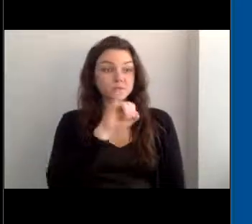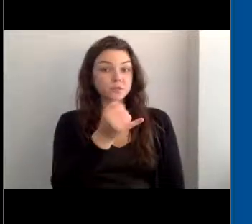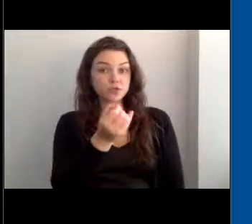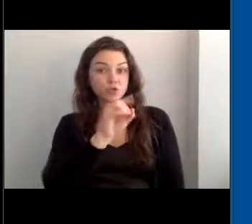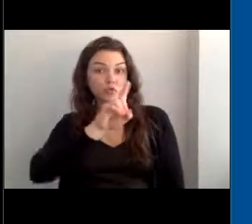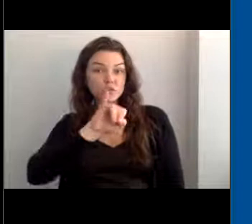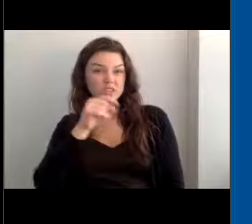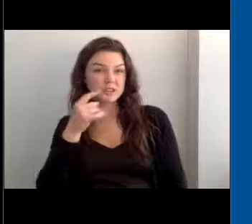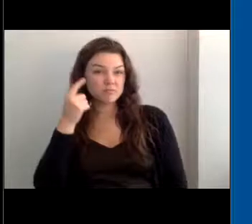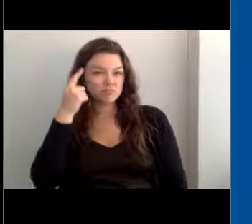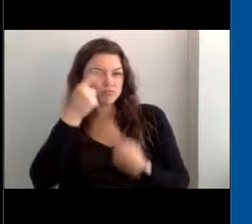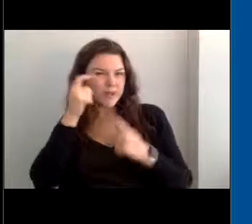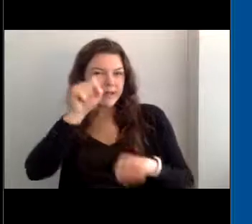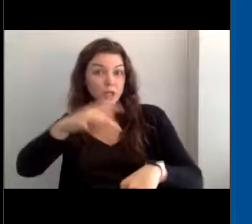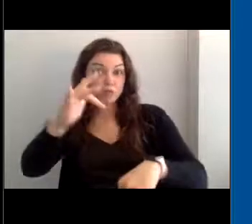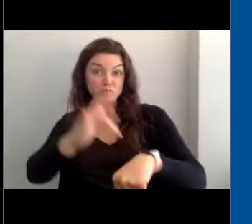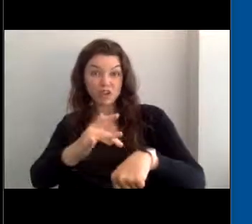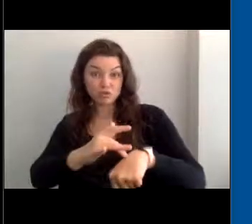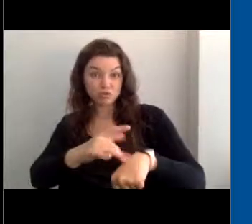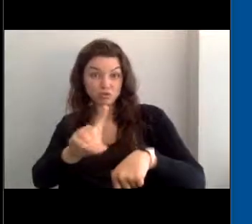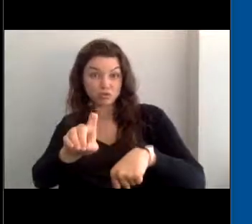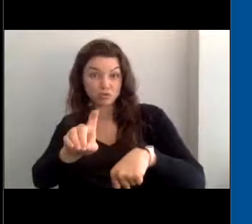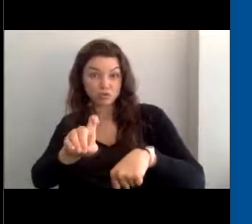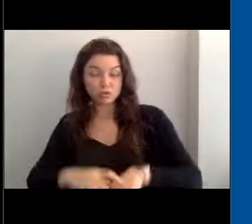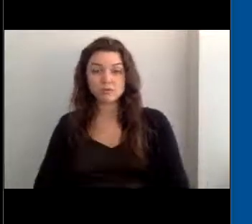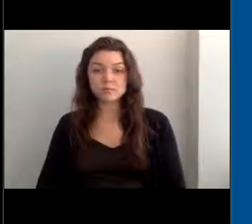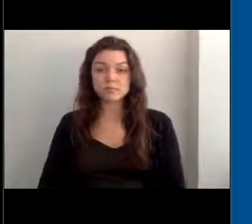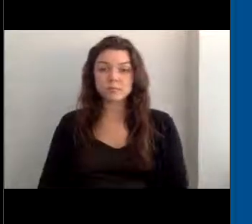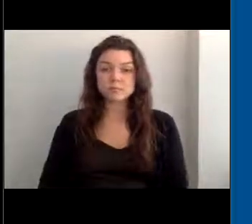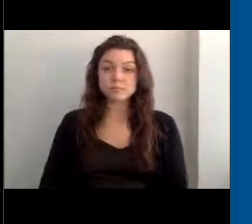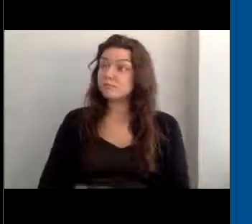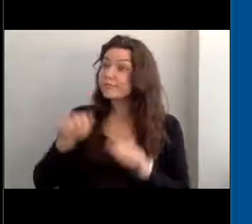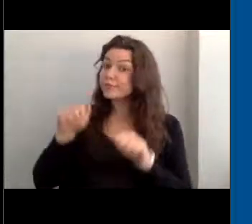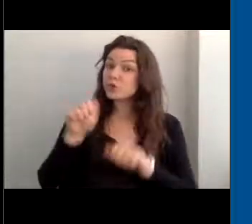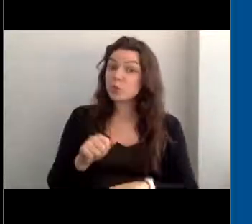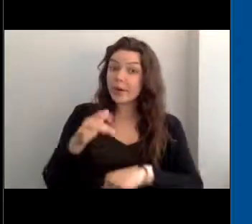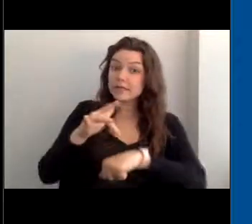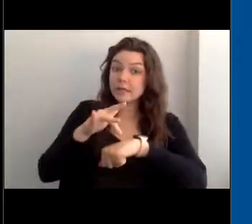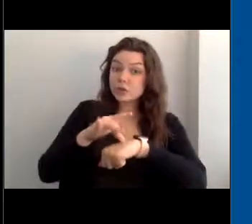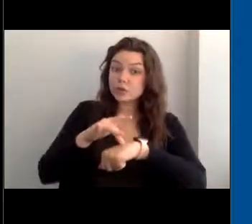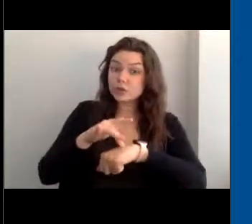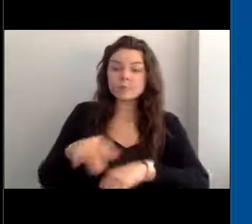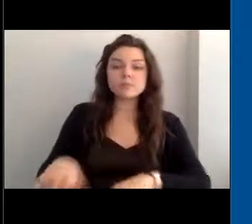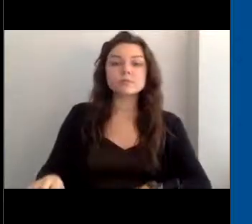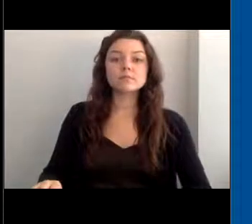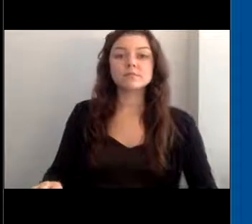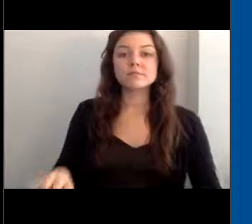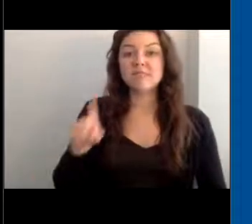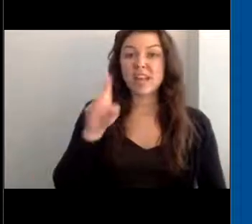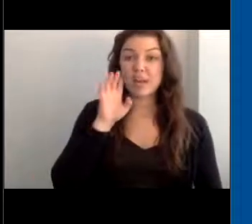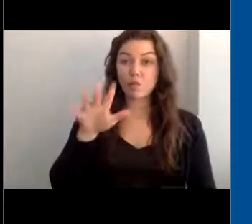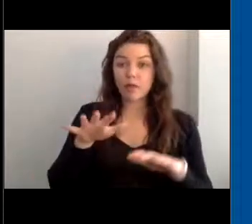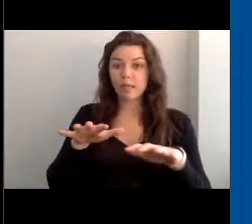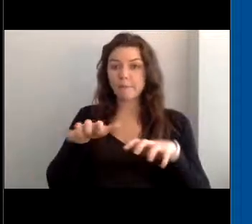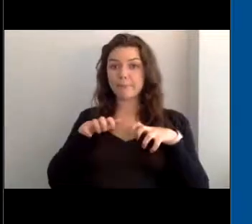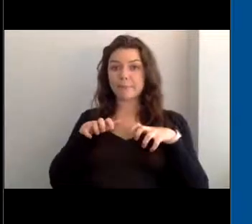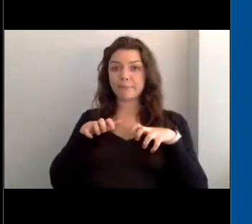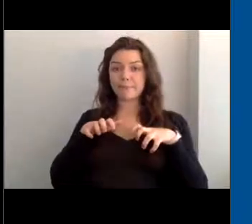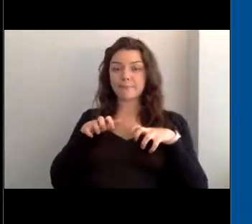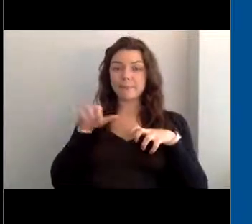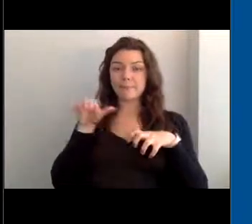the animal? Can you touch the coral? You could touch a coral if it's out, and it will retract just like an anemone. So